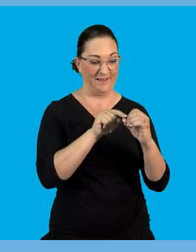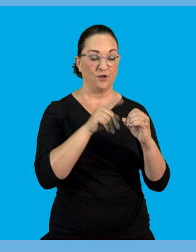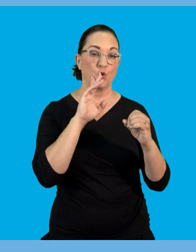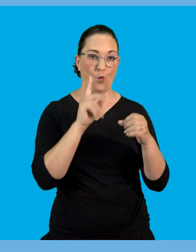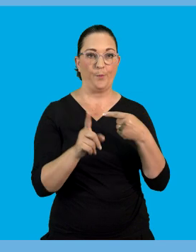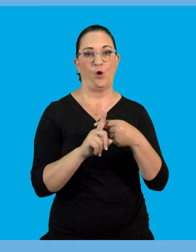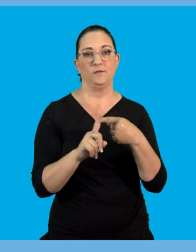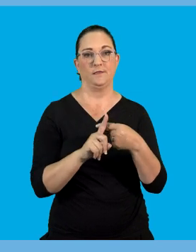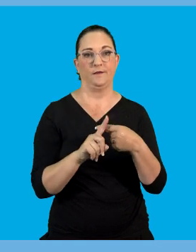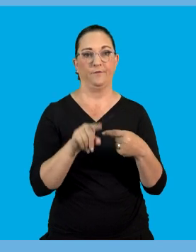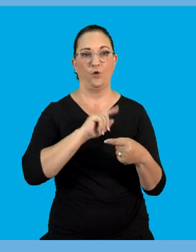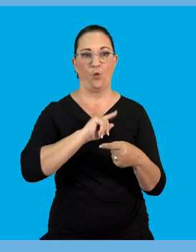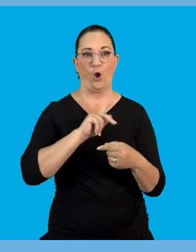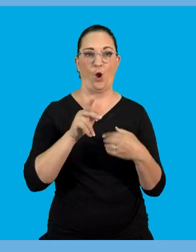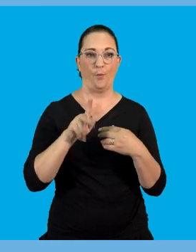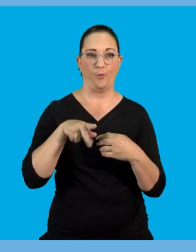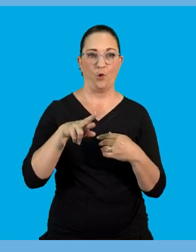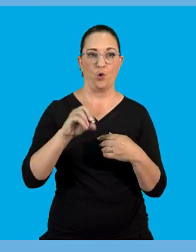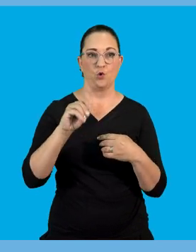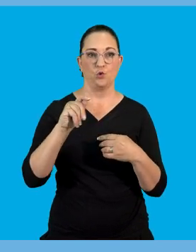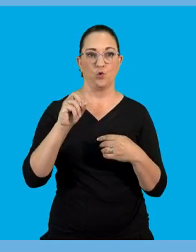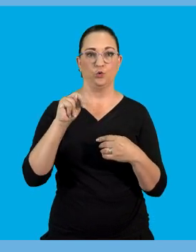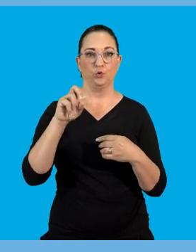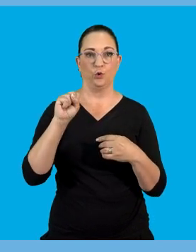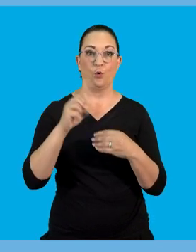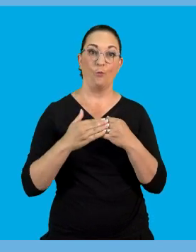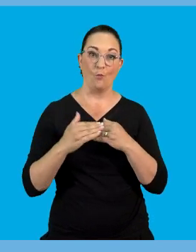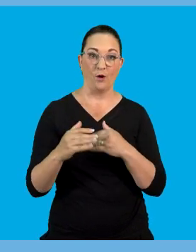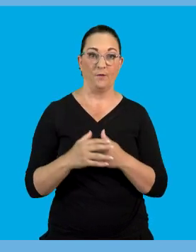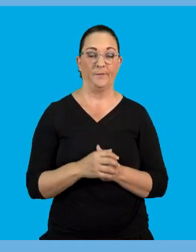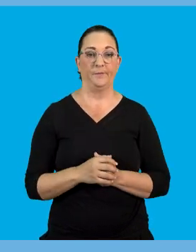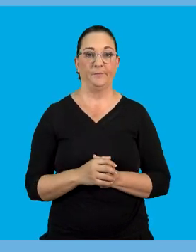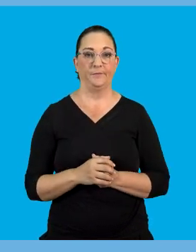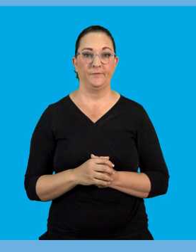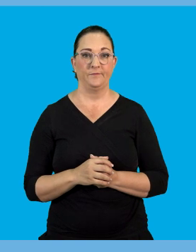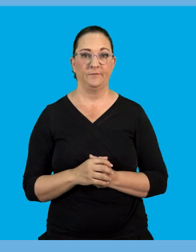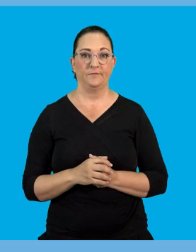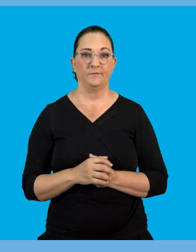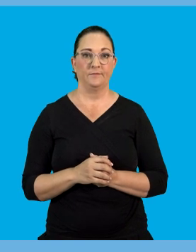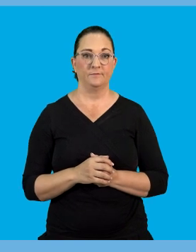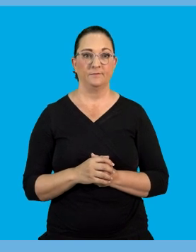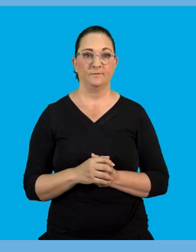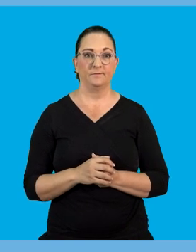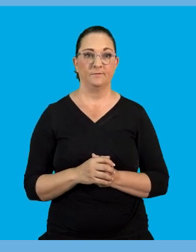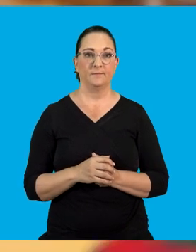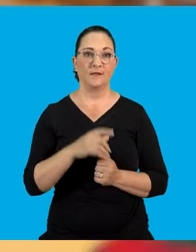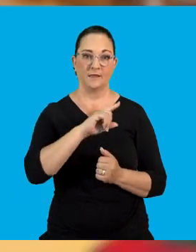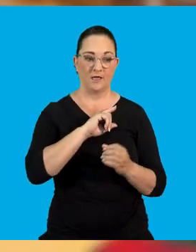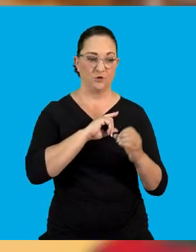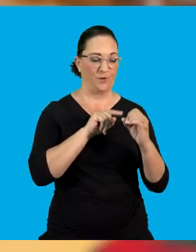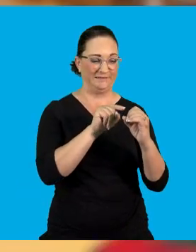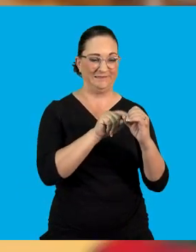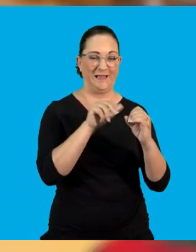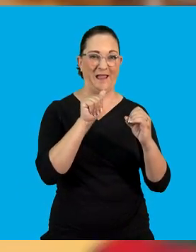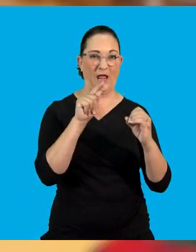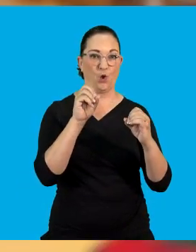positively charged, because protons are going to be more than the electrons, and we know that protons are positively charged. So the